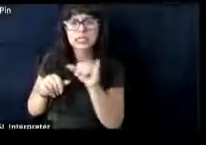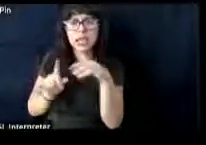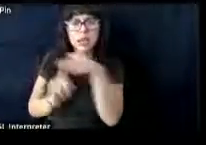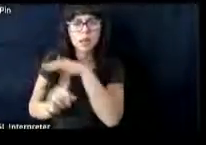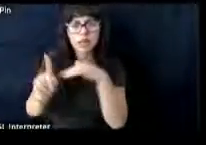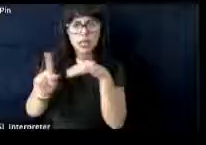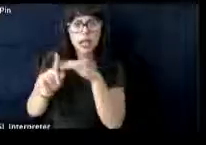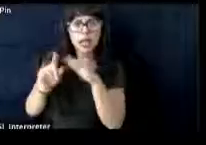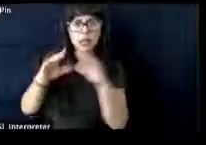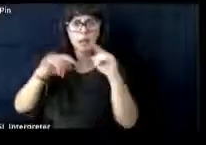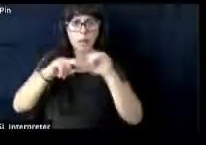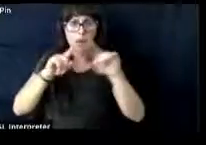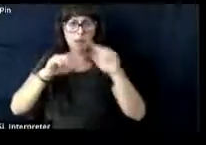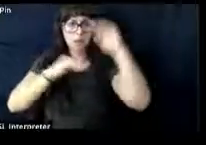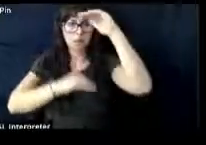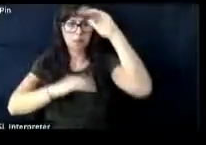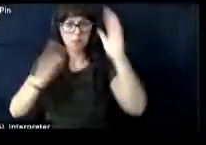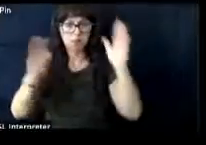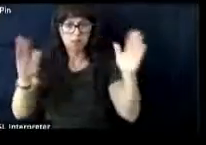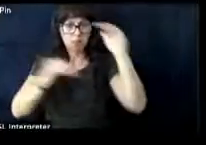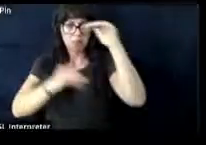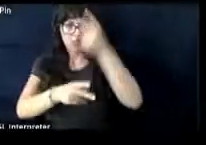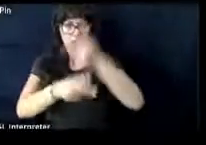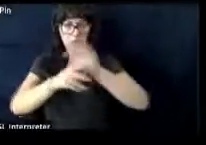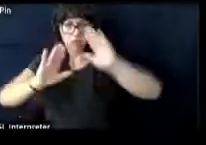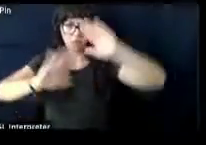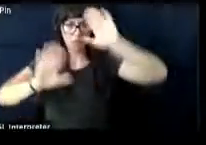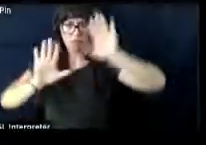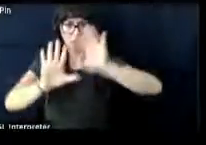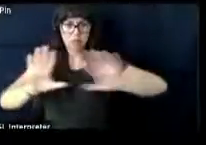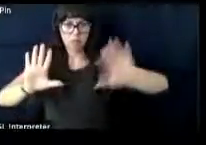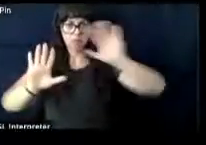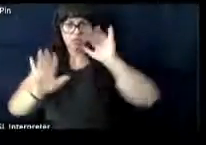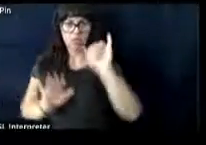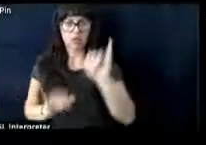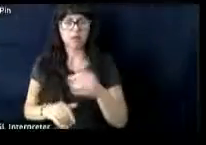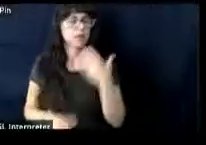this is the area. Thank you. Thank you very much.